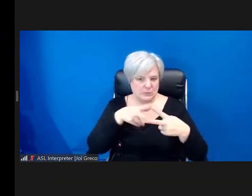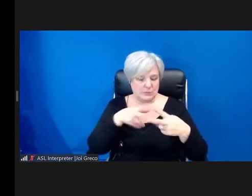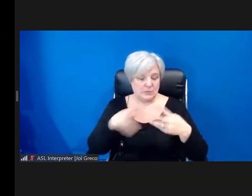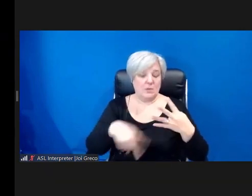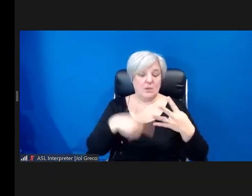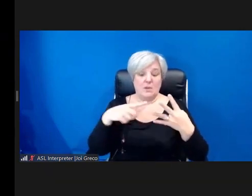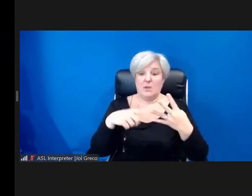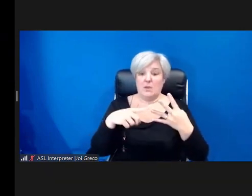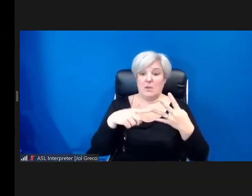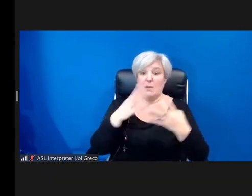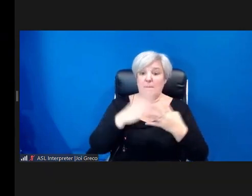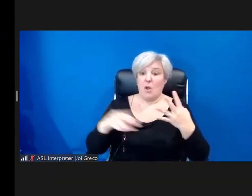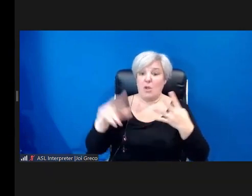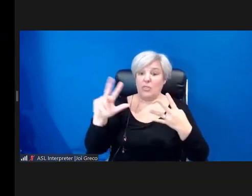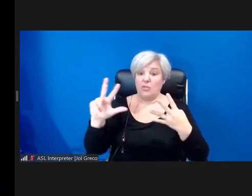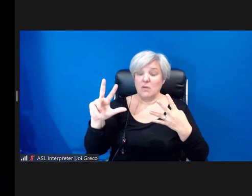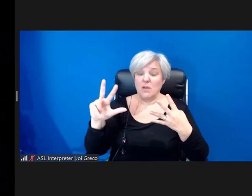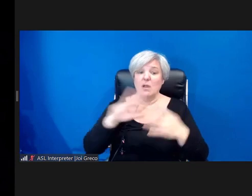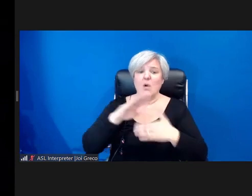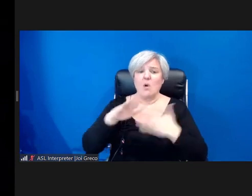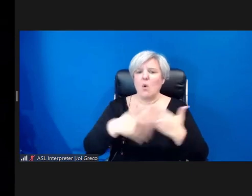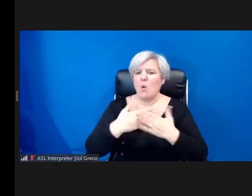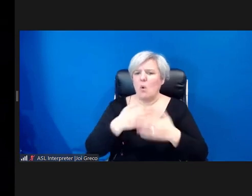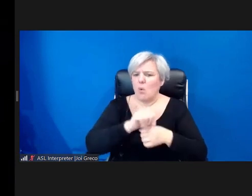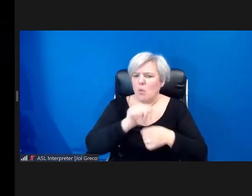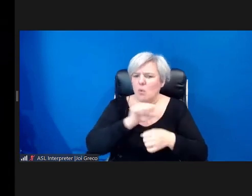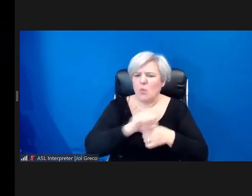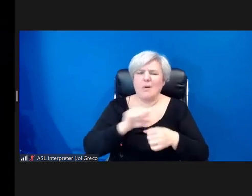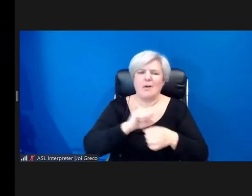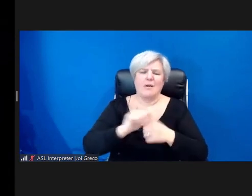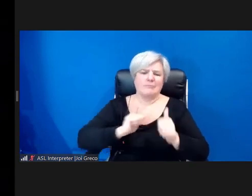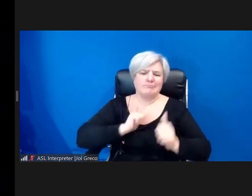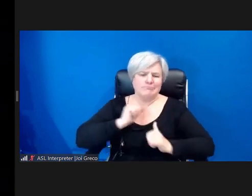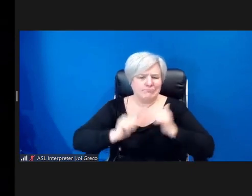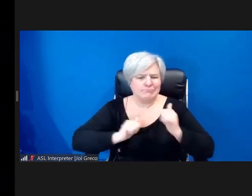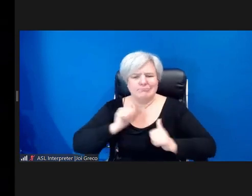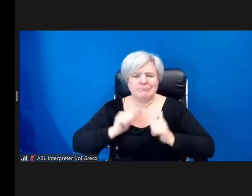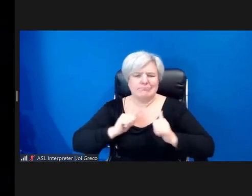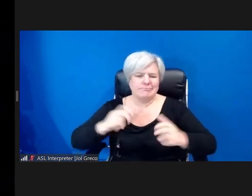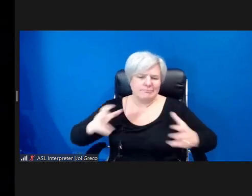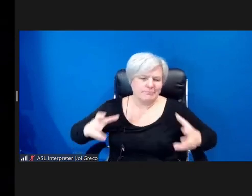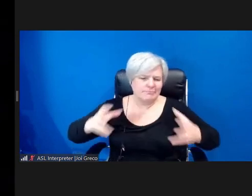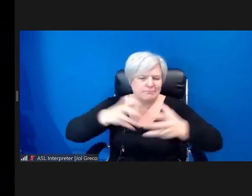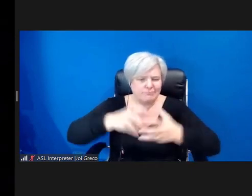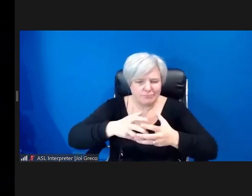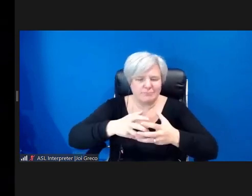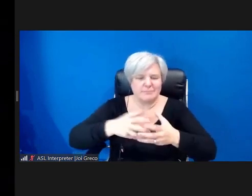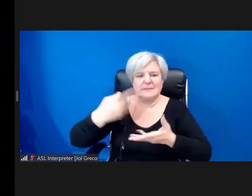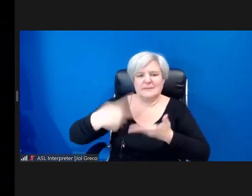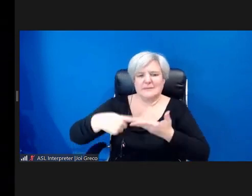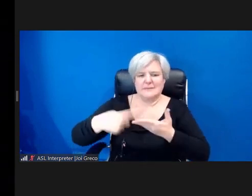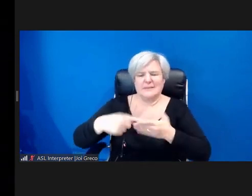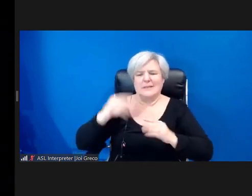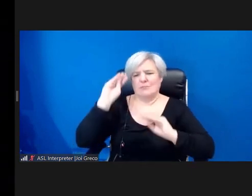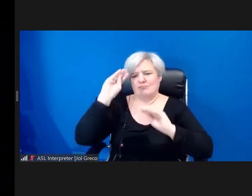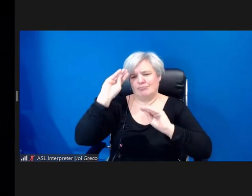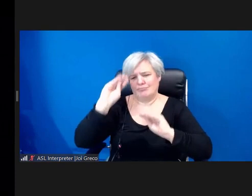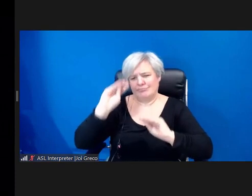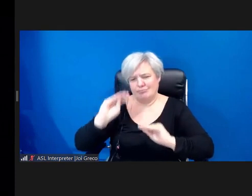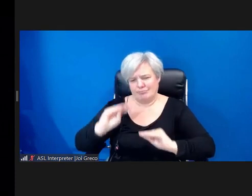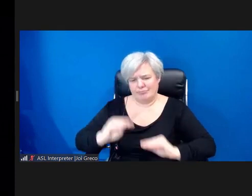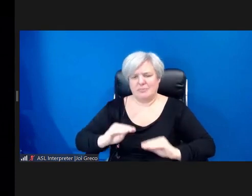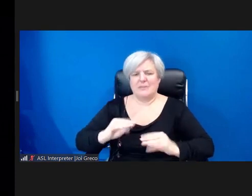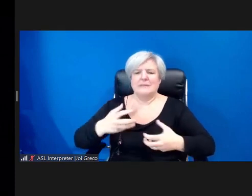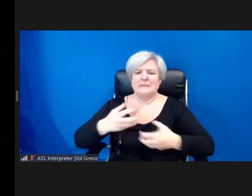Part 3 is where all of the work and efforts leading up to this point come together. You'll be compiling and summarizing